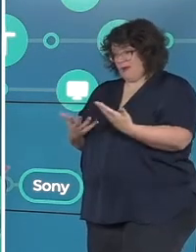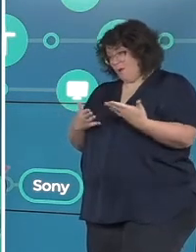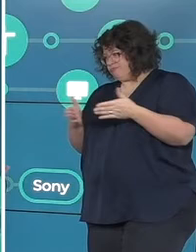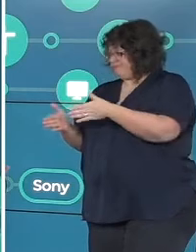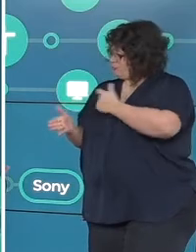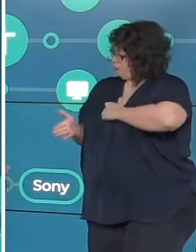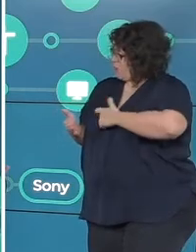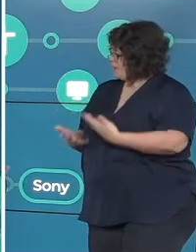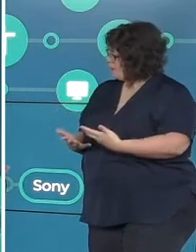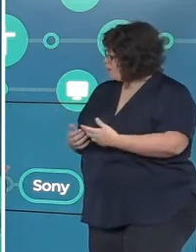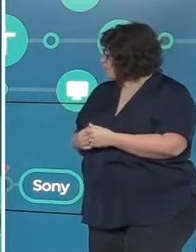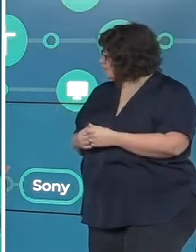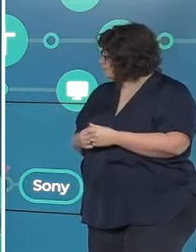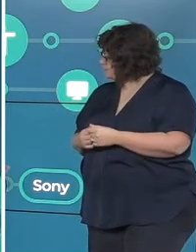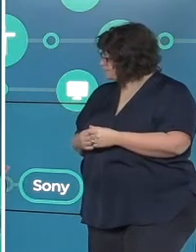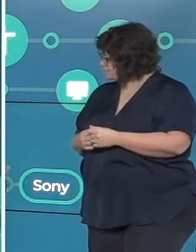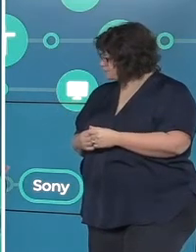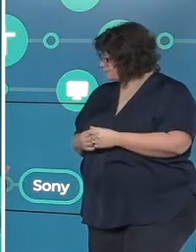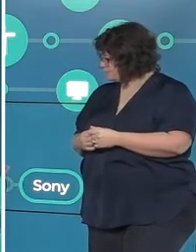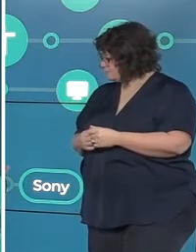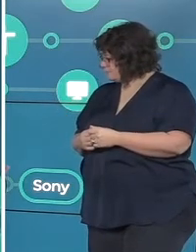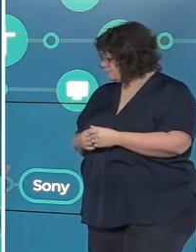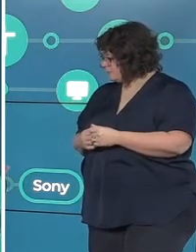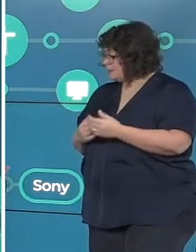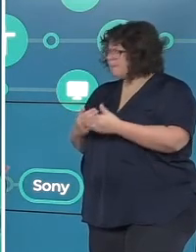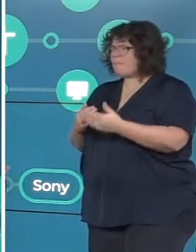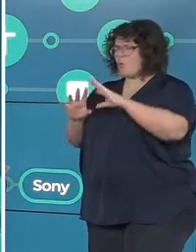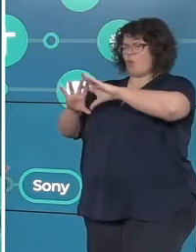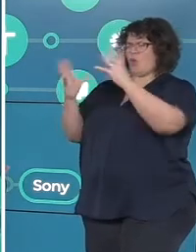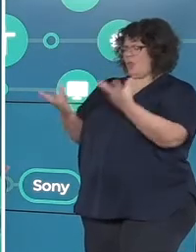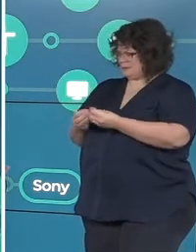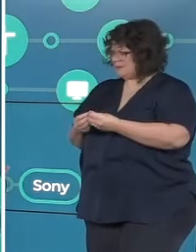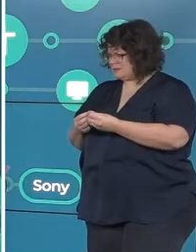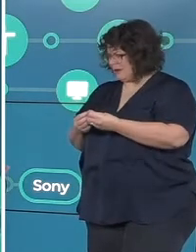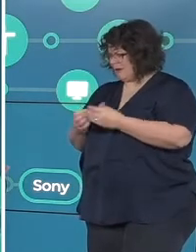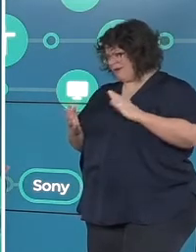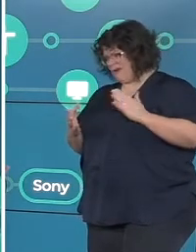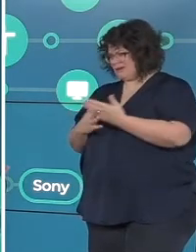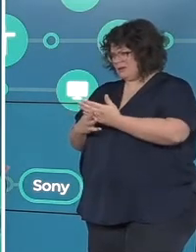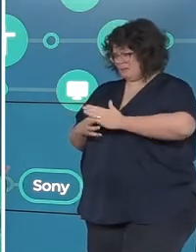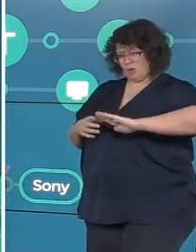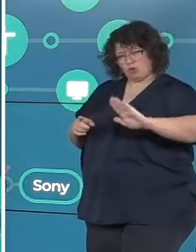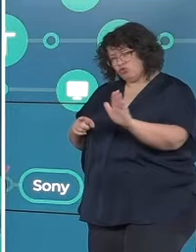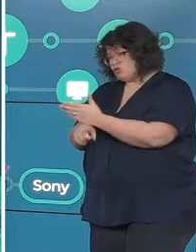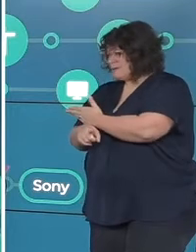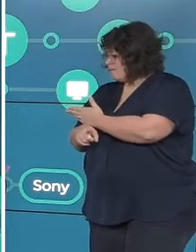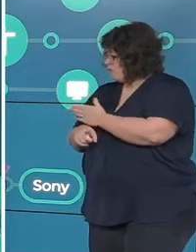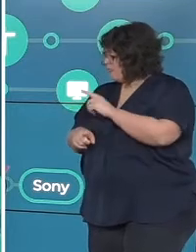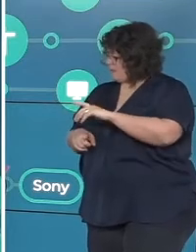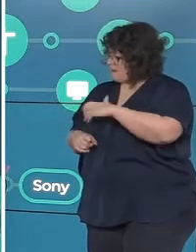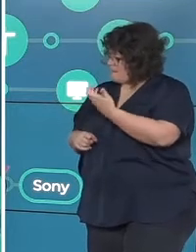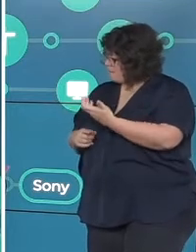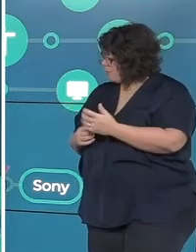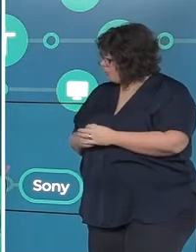accessibility across everything that Apple does. So I kind of lucked into it in a lot of ways, and I feel